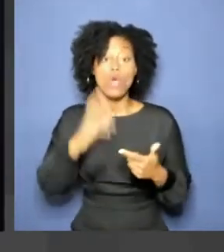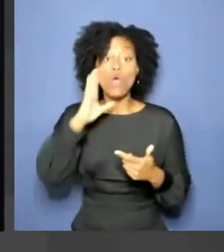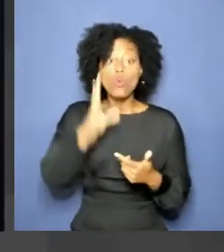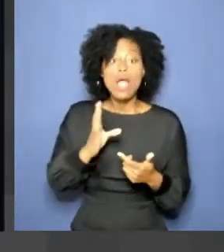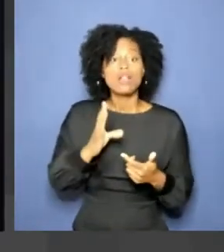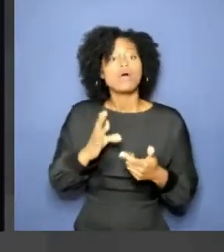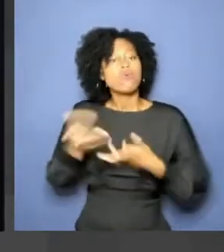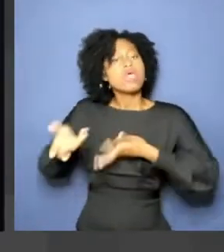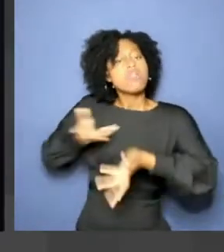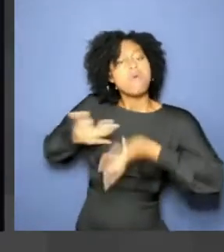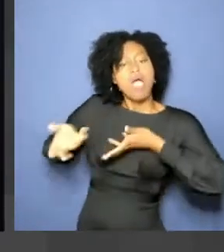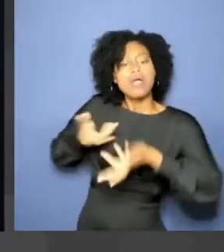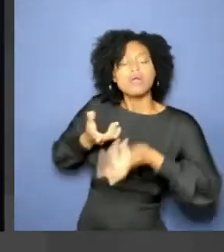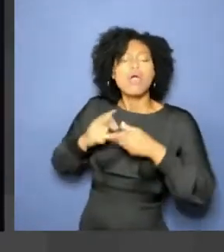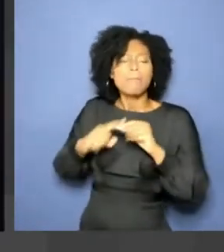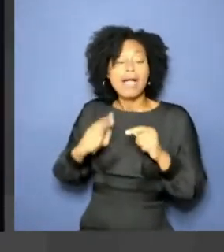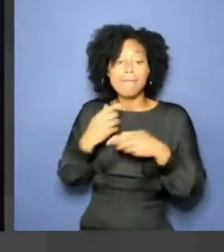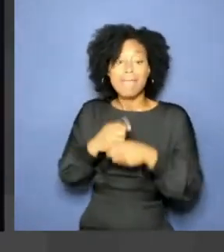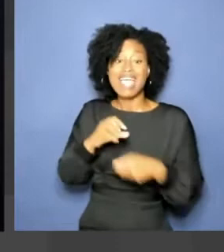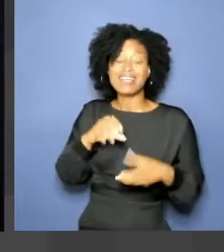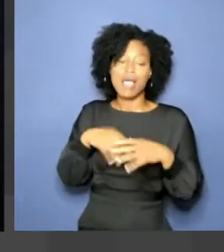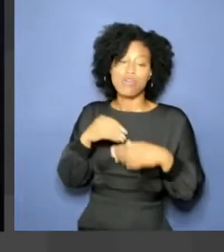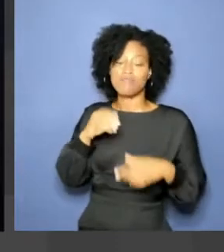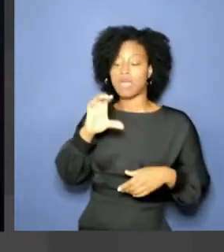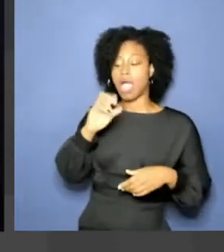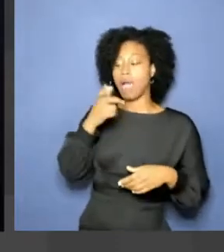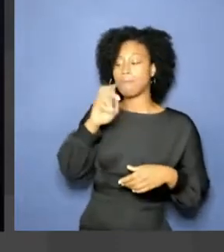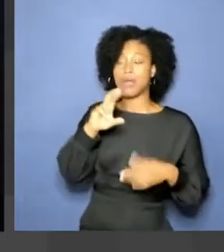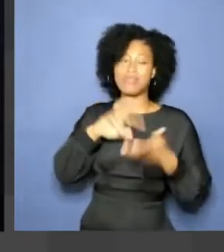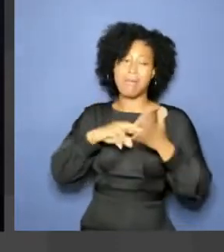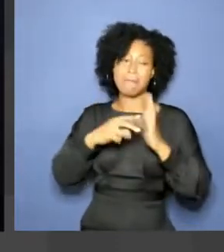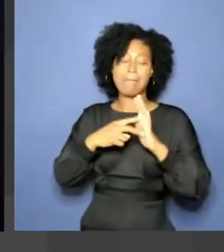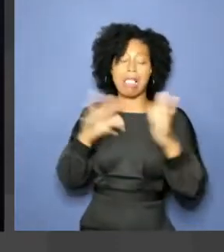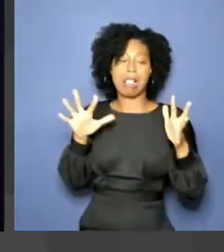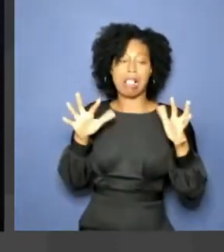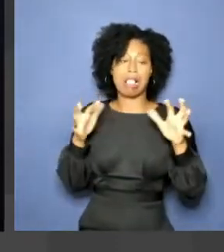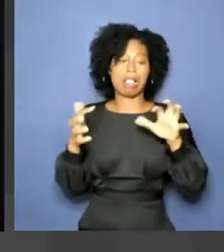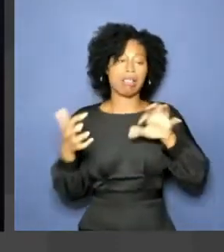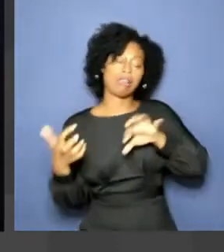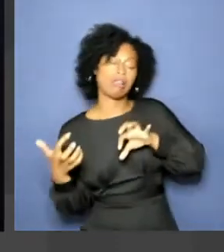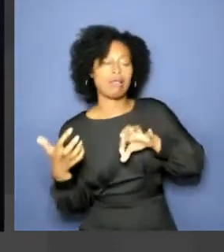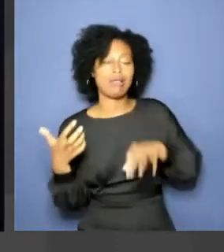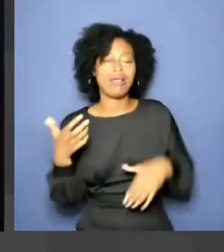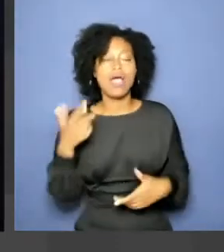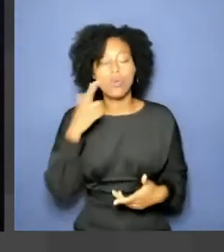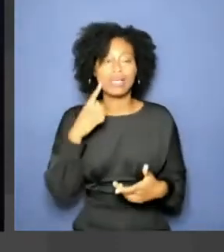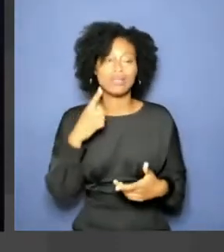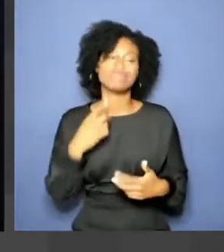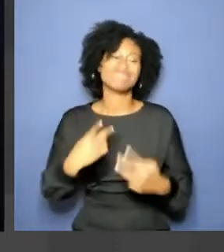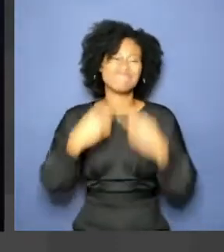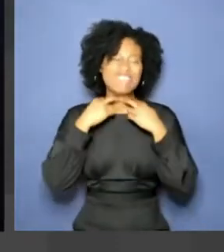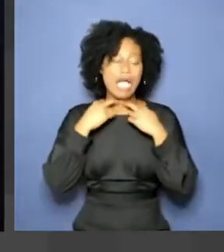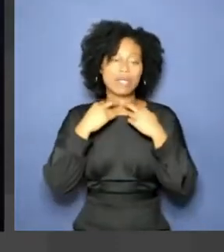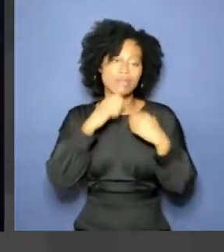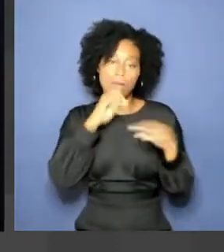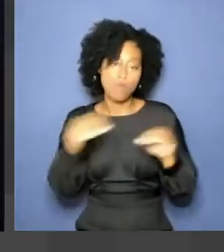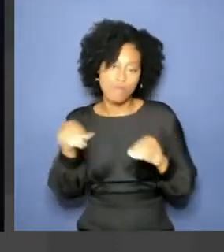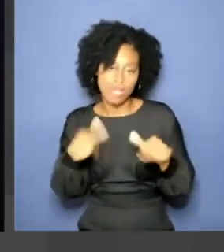out of copper, it will over time oxidize and maybe turn into a statue. But don't worry, you